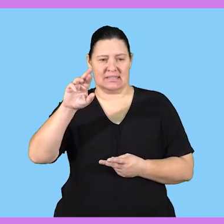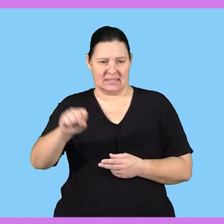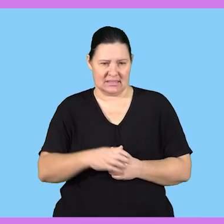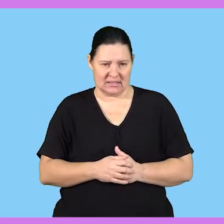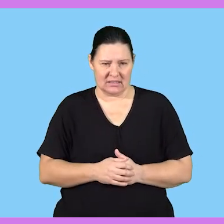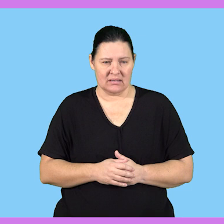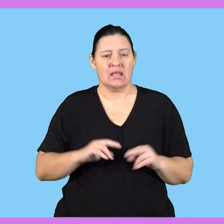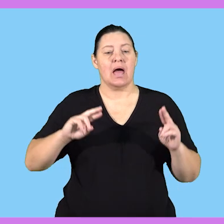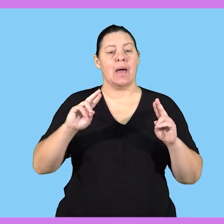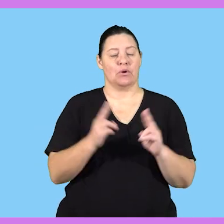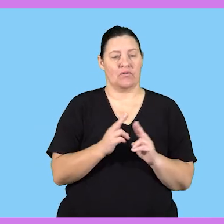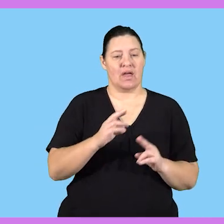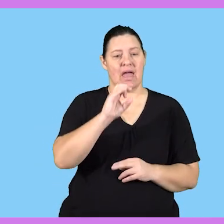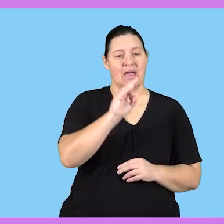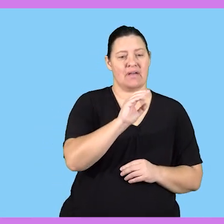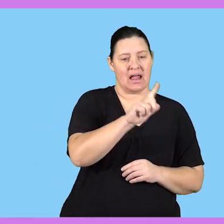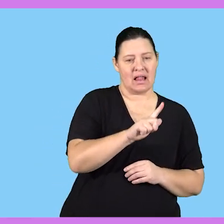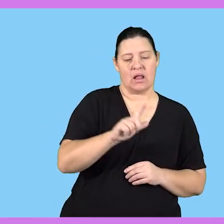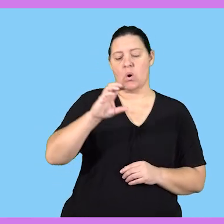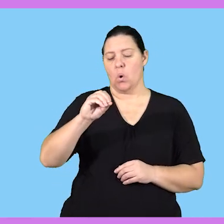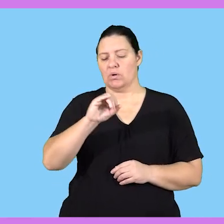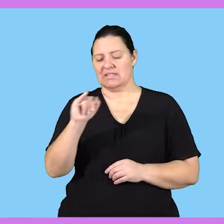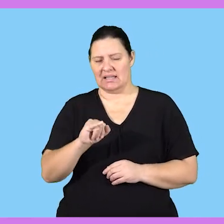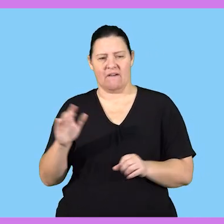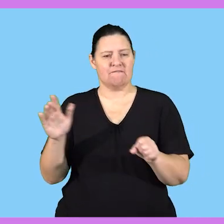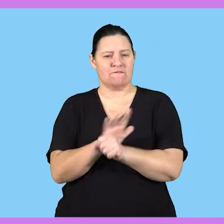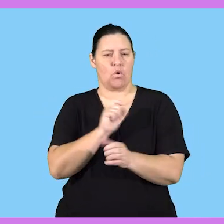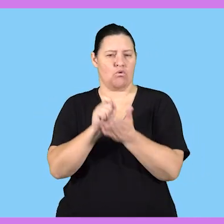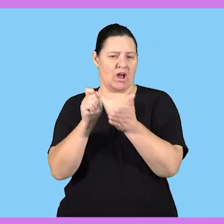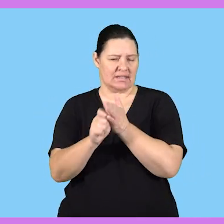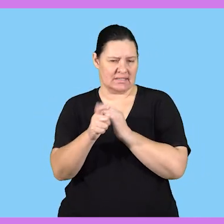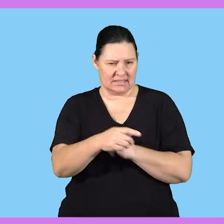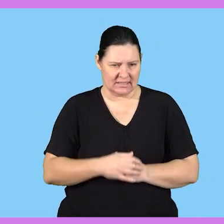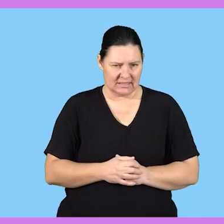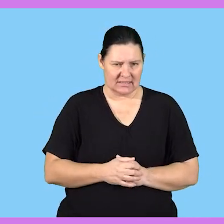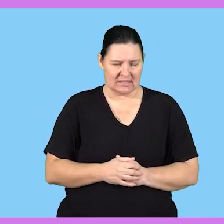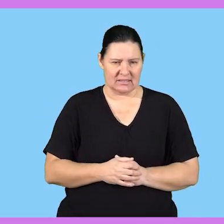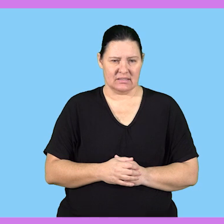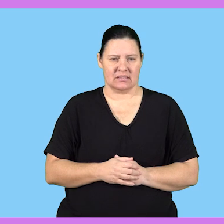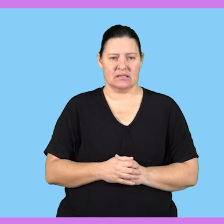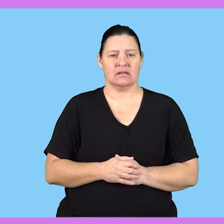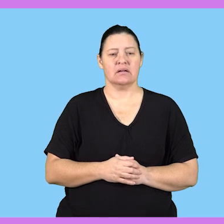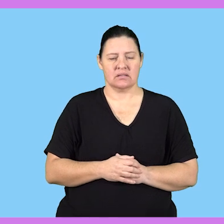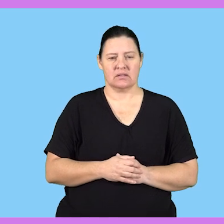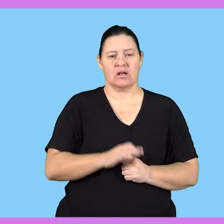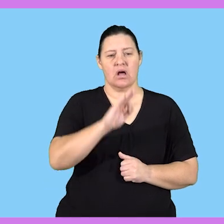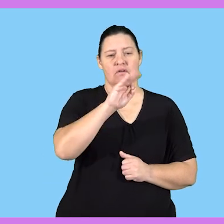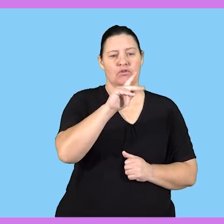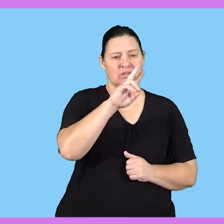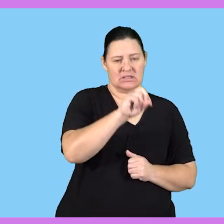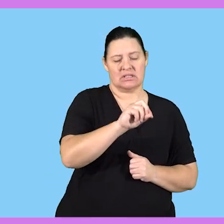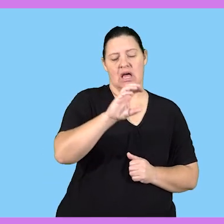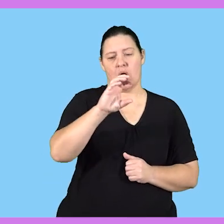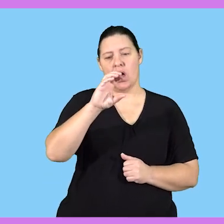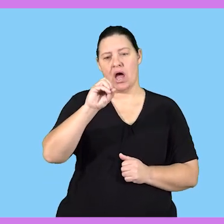you. Write the abbreviation FLOZ in full. Definitely that will be your fluid ounces. I